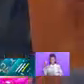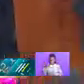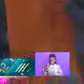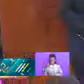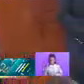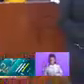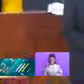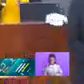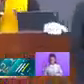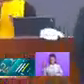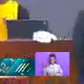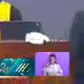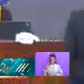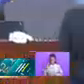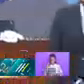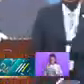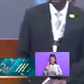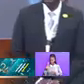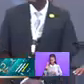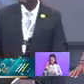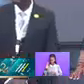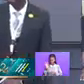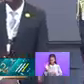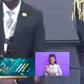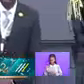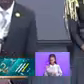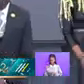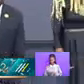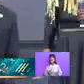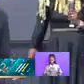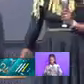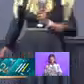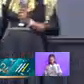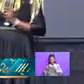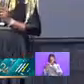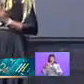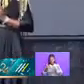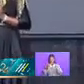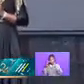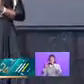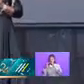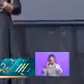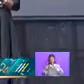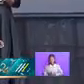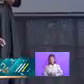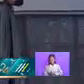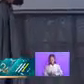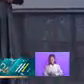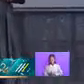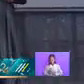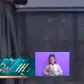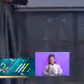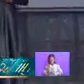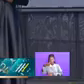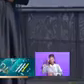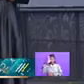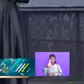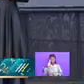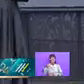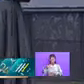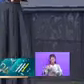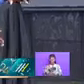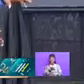came you came to Rema first to move to the next level the the oil of God is